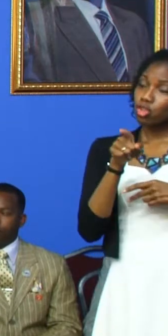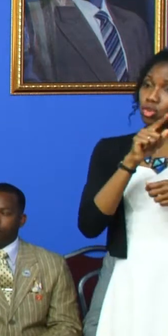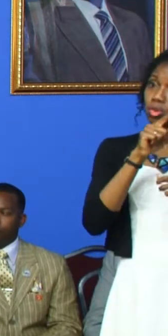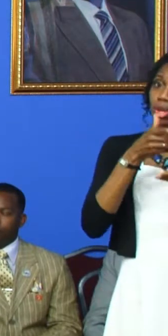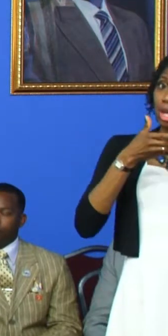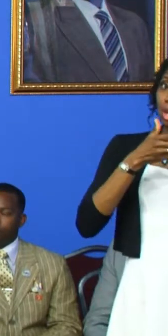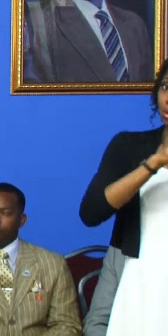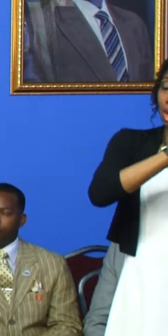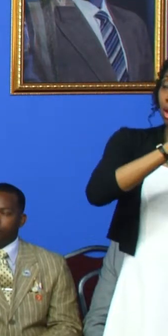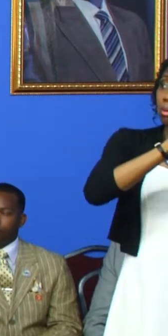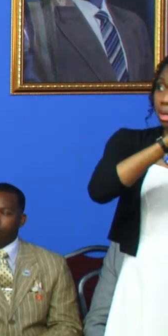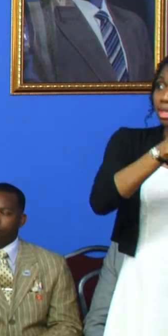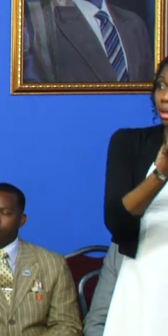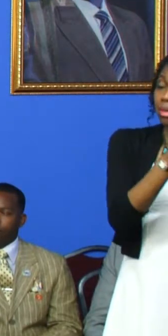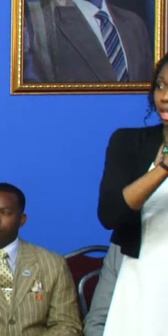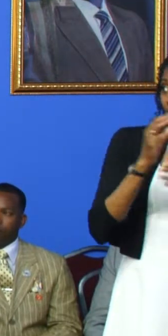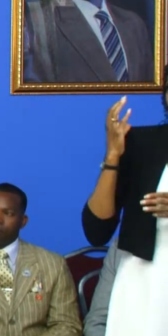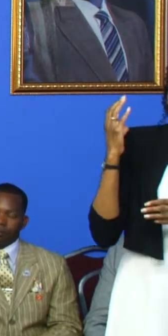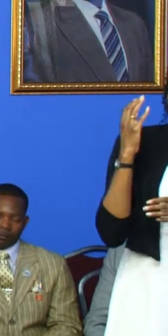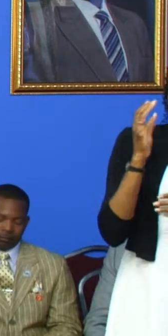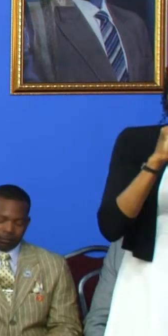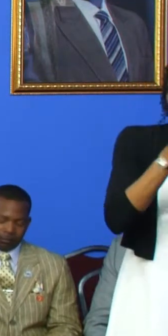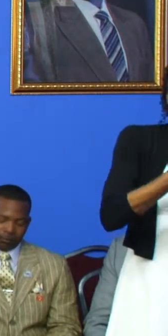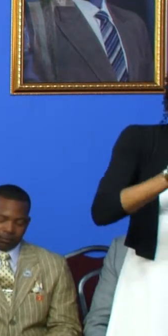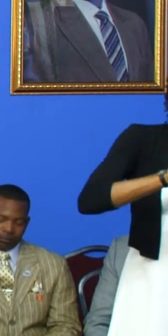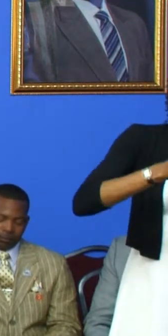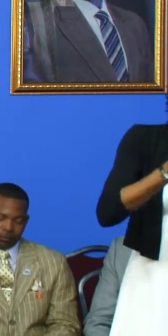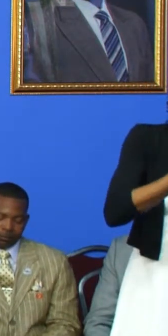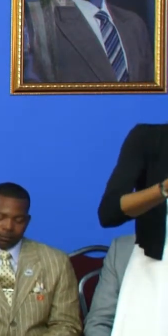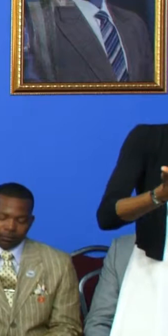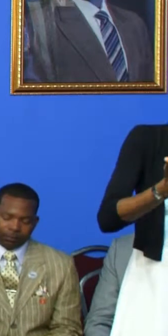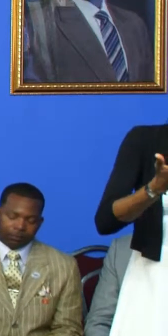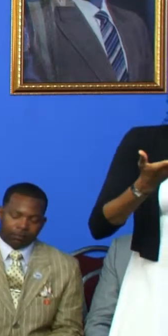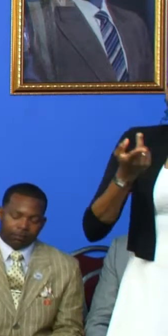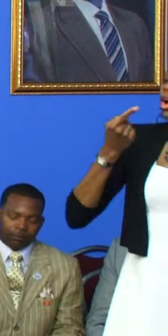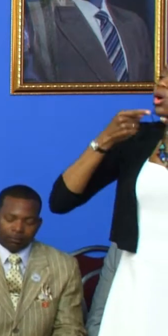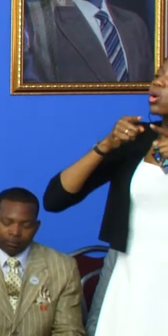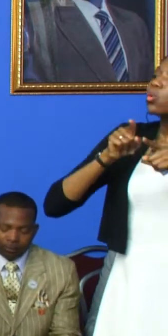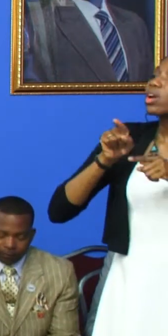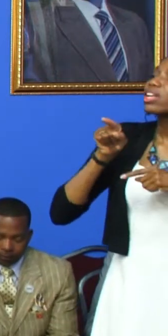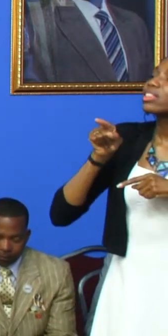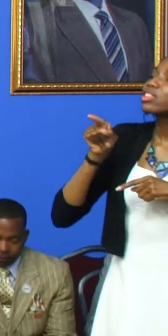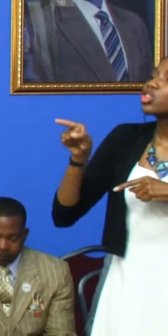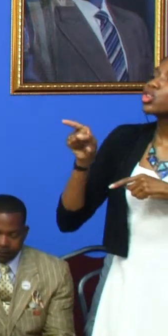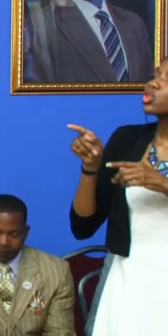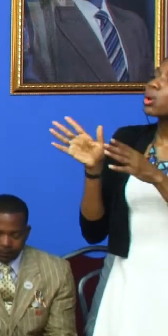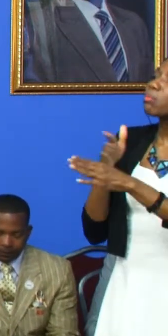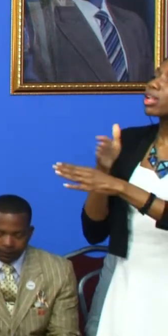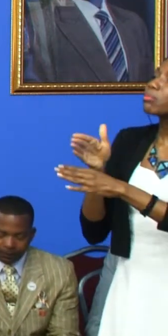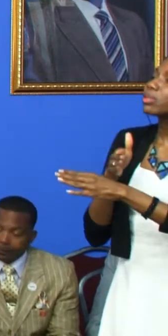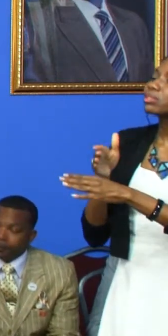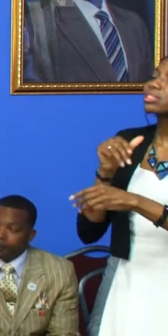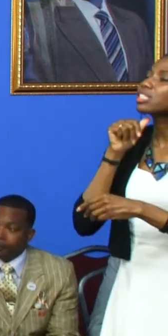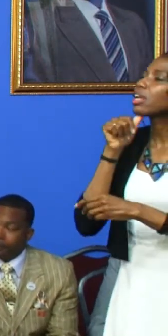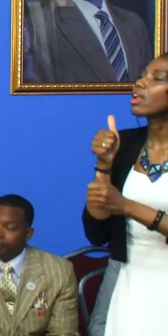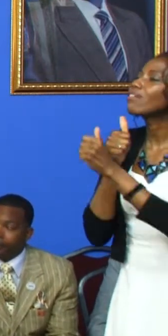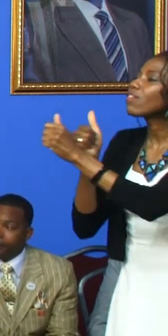states that when they play the music, they don't bow down.